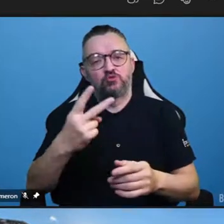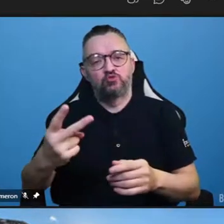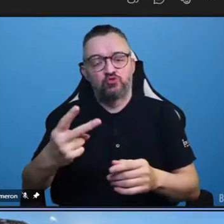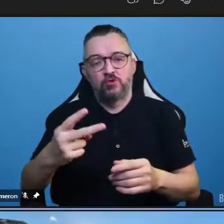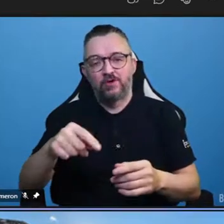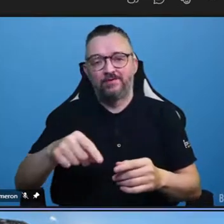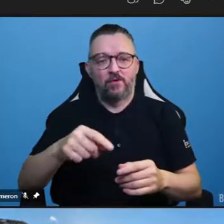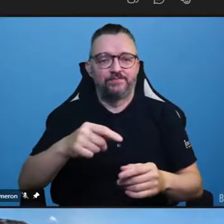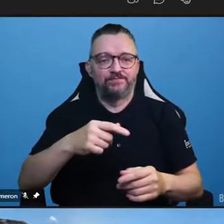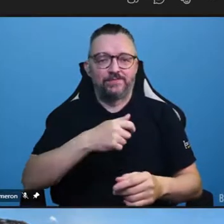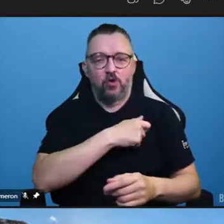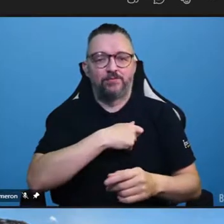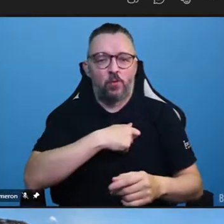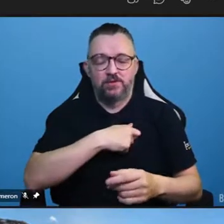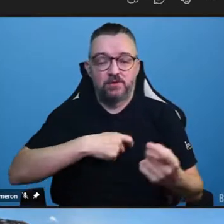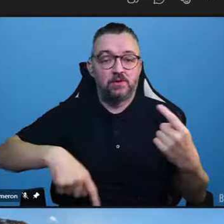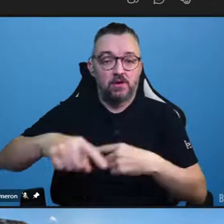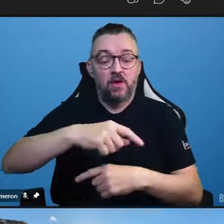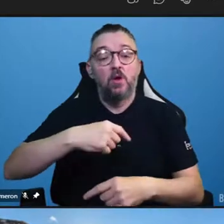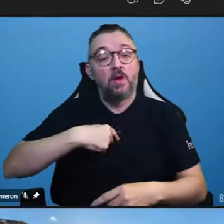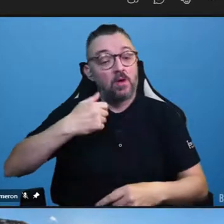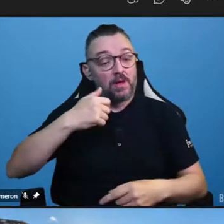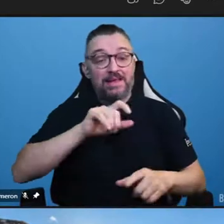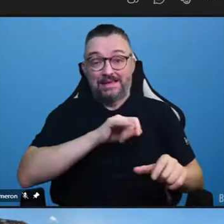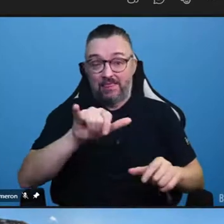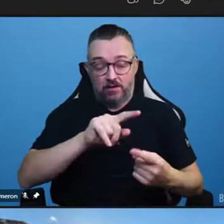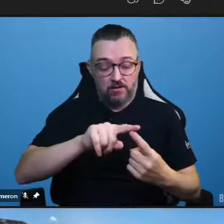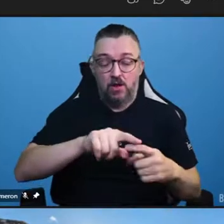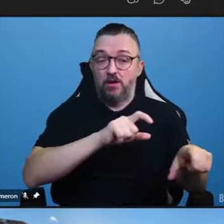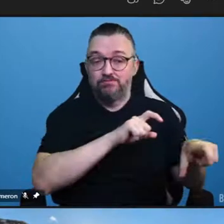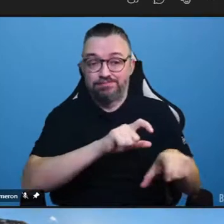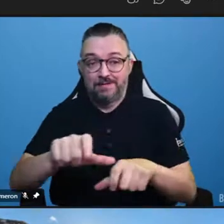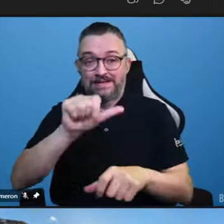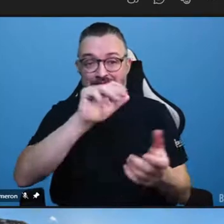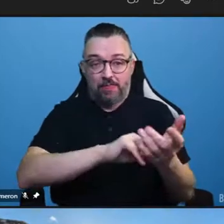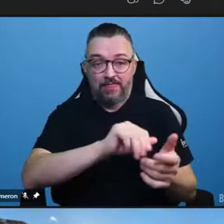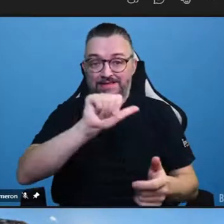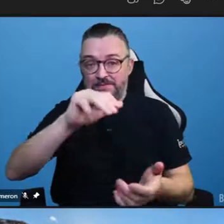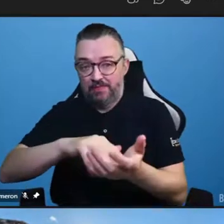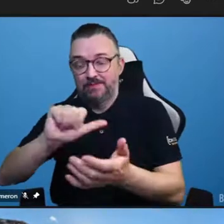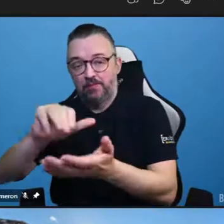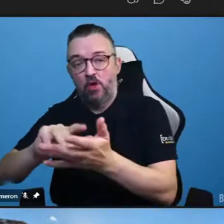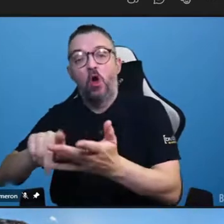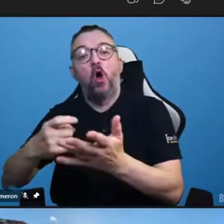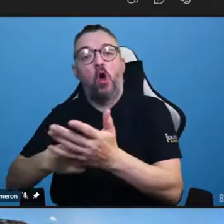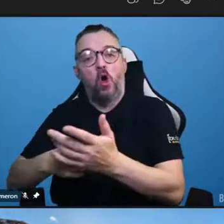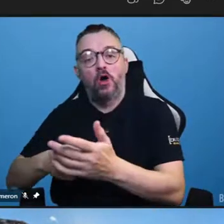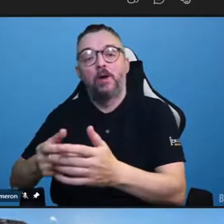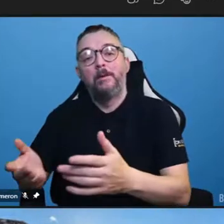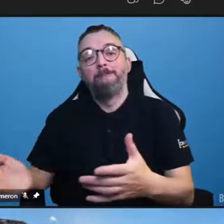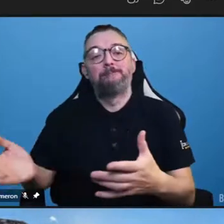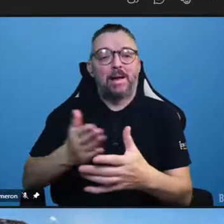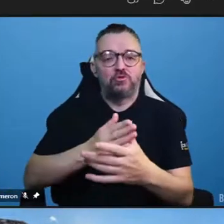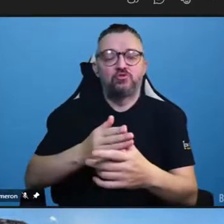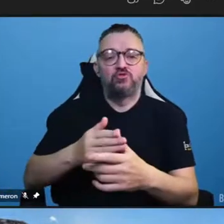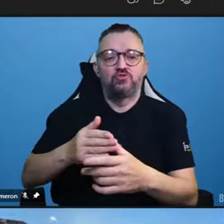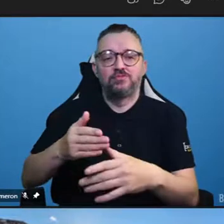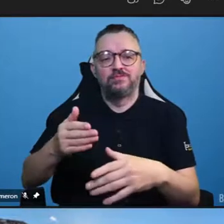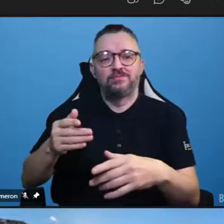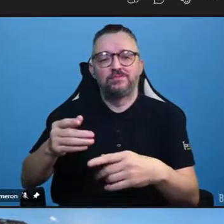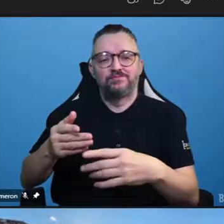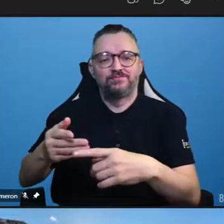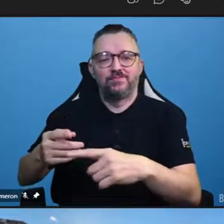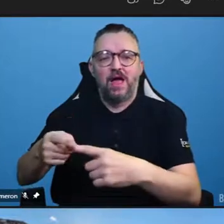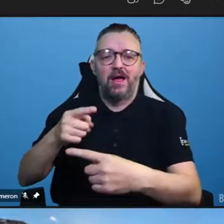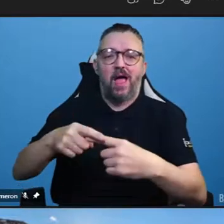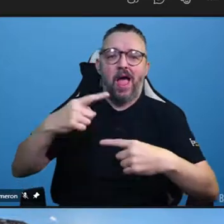that we continue to present six-monthly plans or we revert to the annual audit plan has been the previous practice prior to